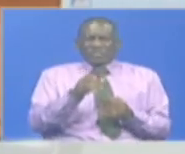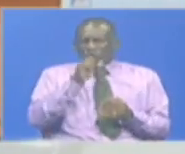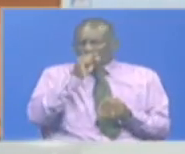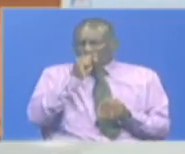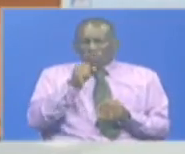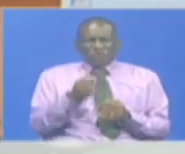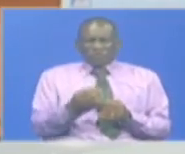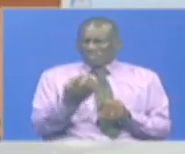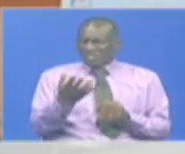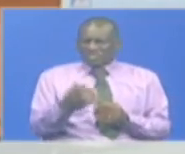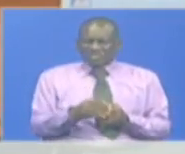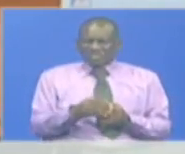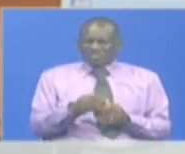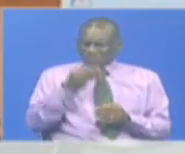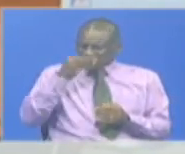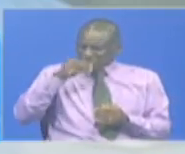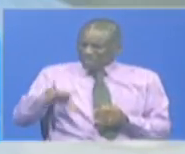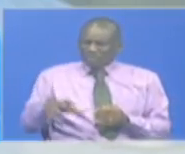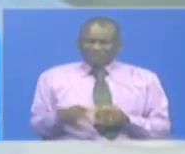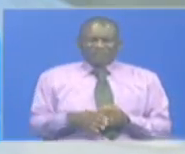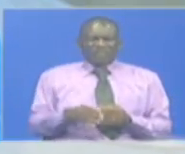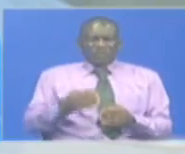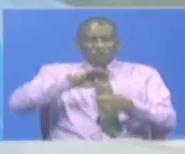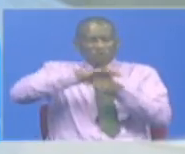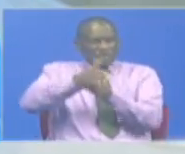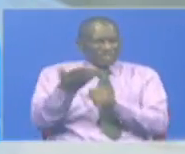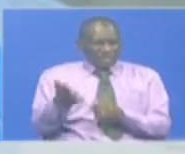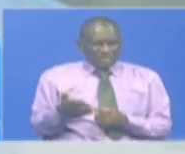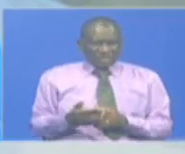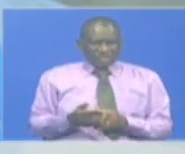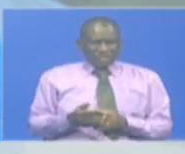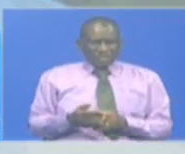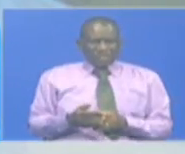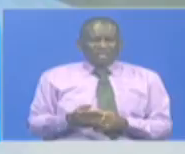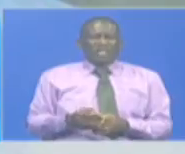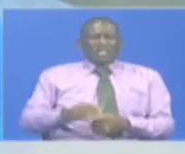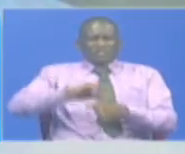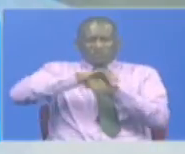unaona? So, hii kitu iko. Is COVID-19 real?